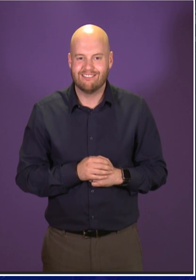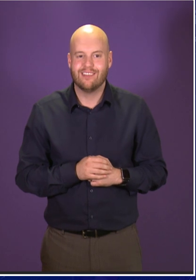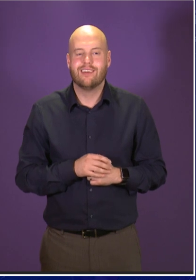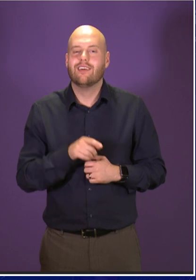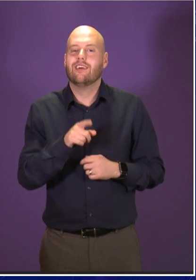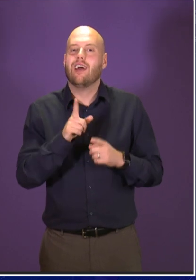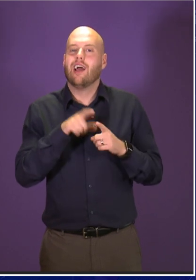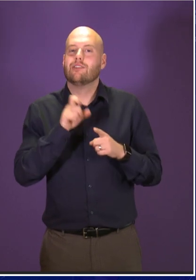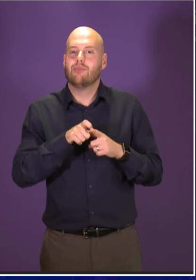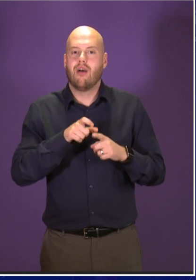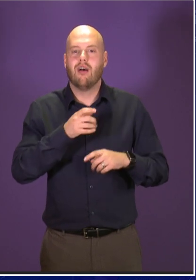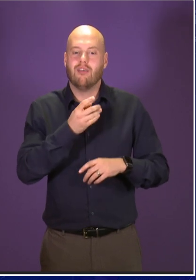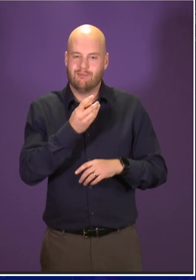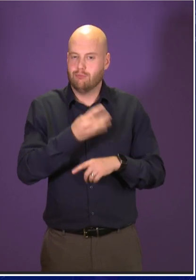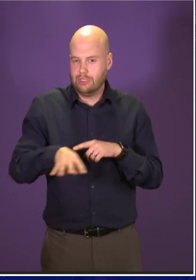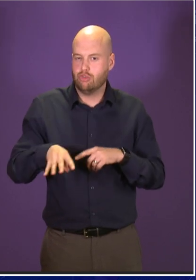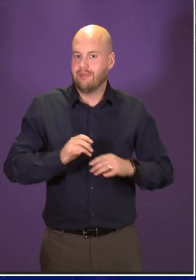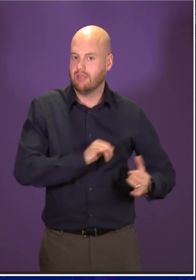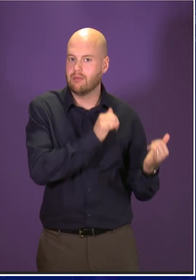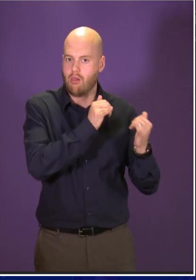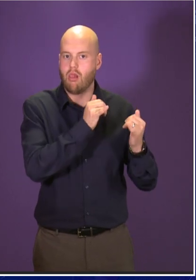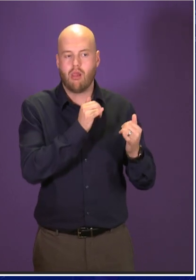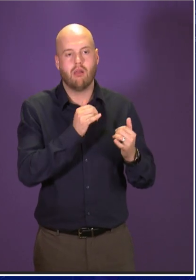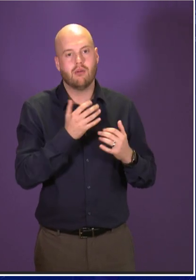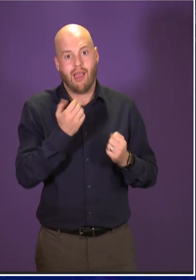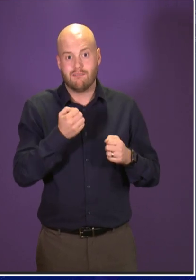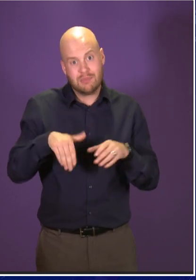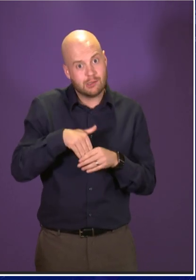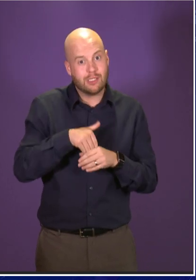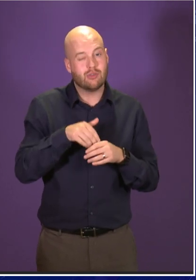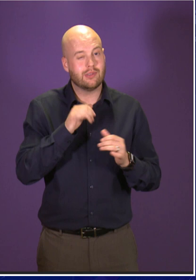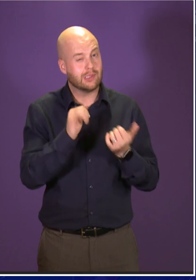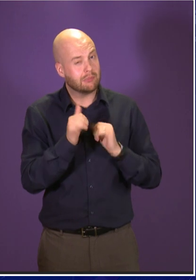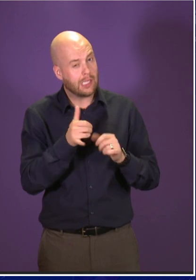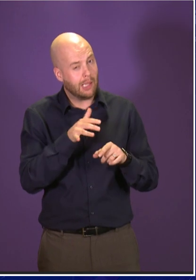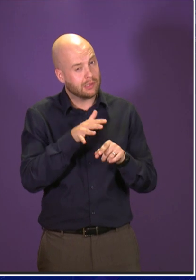is all about participation, occasionally about humiliation, just warning you.